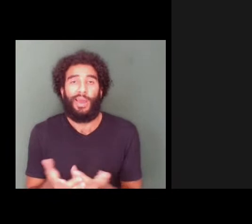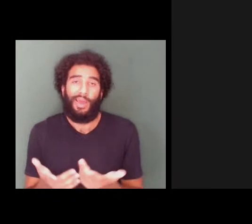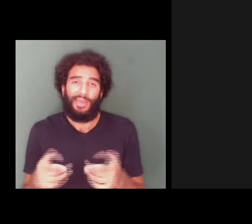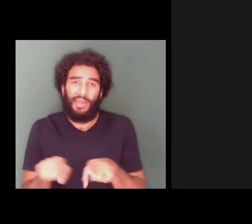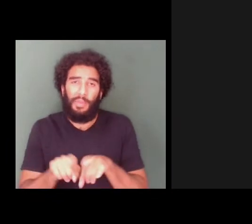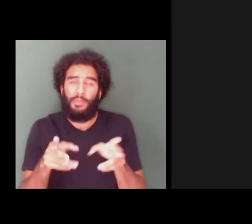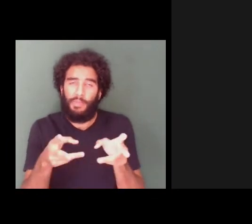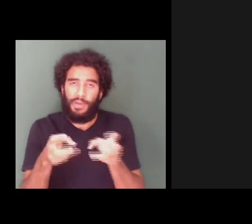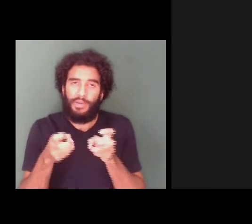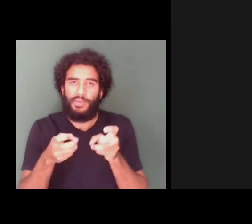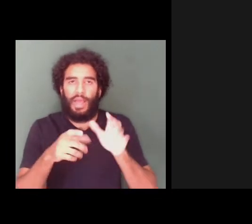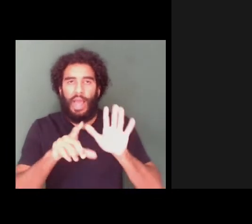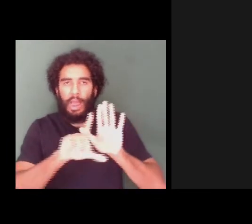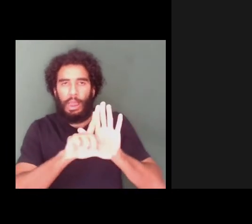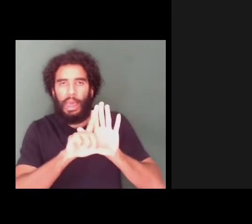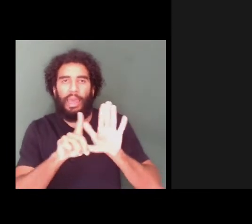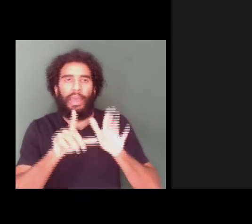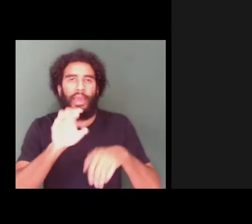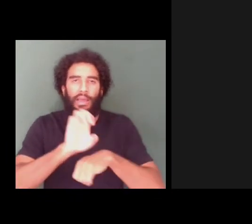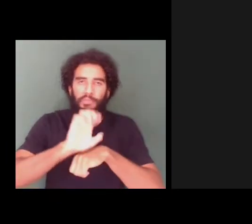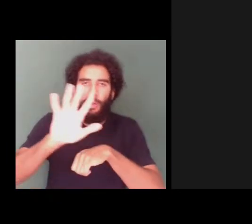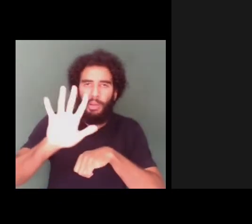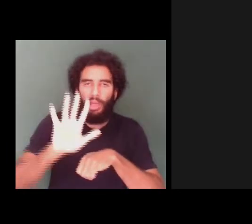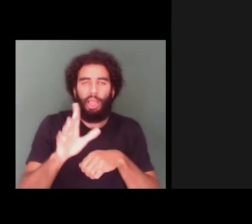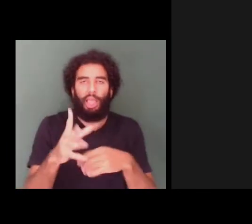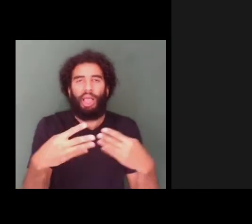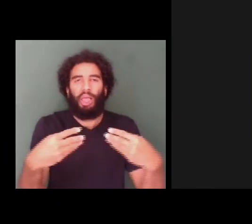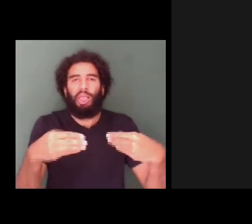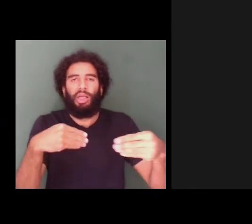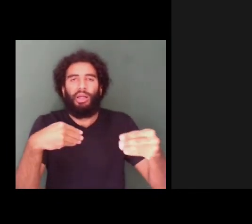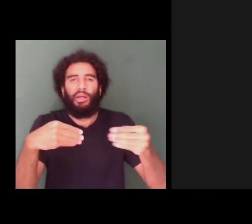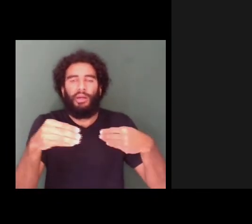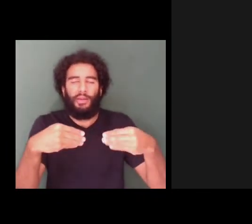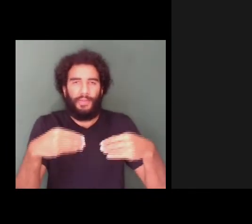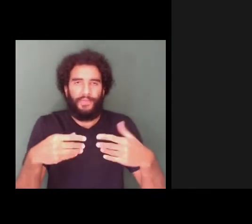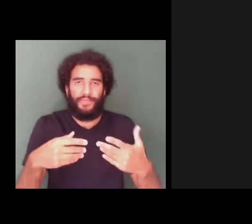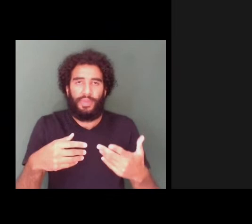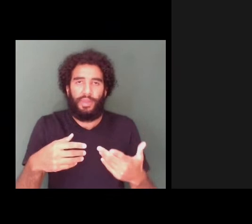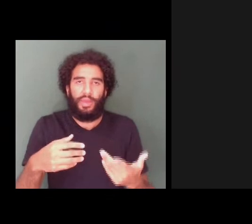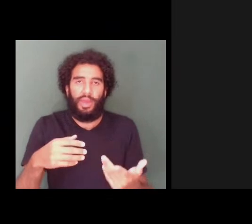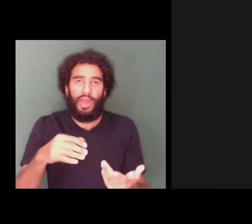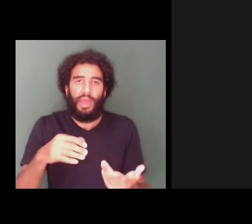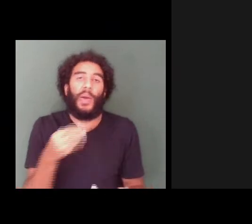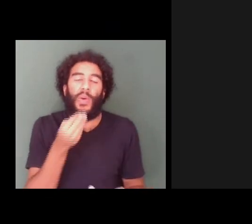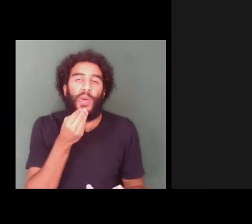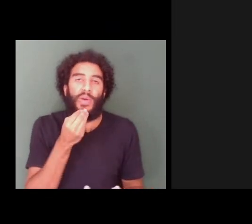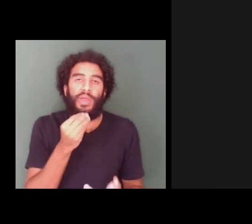are also making it easier for the importation processes,